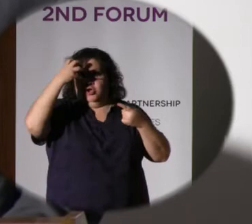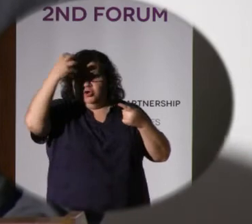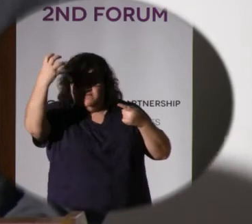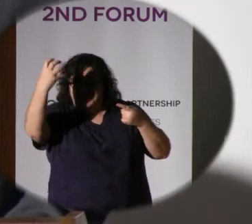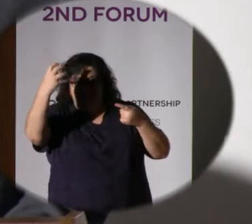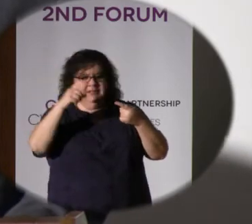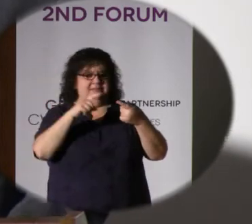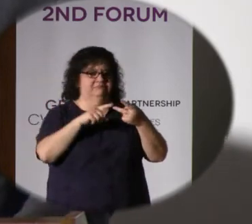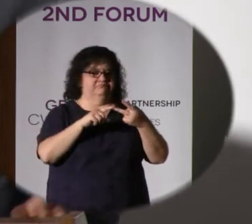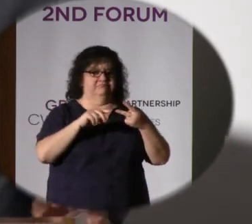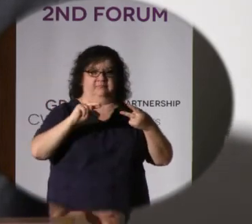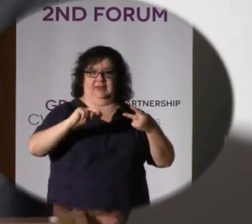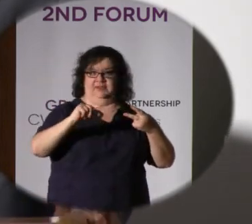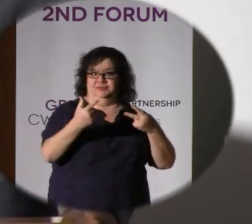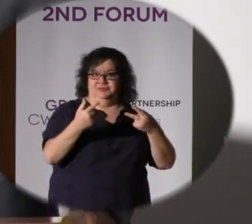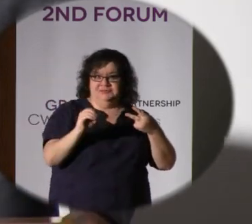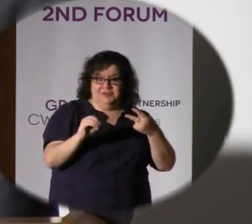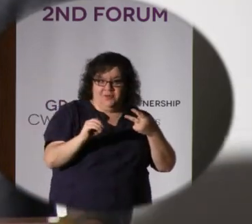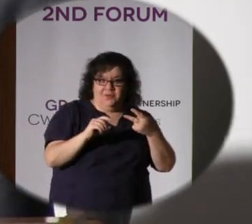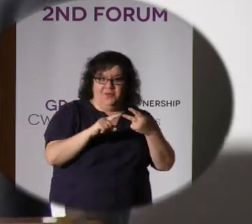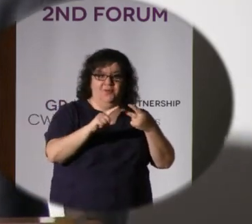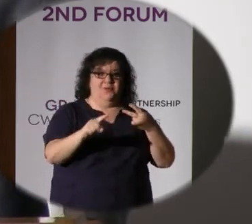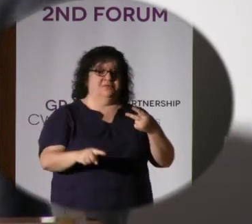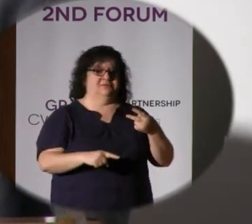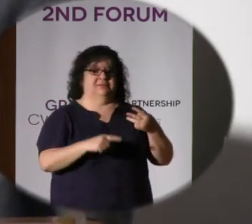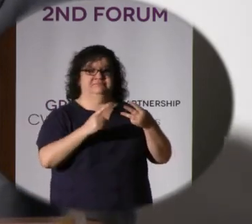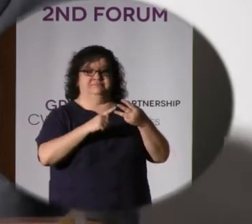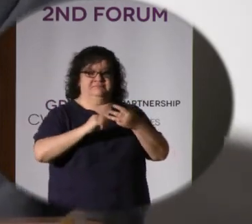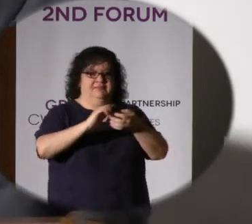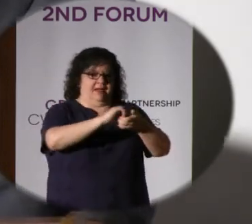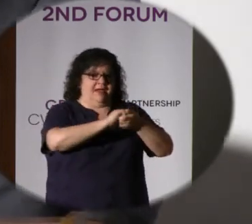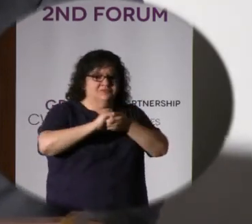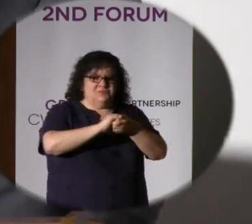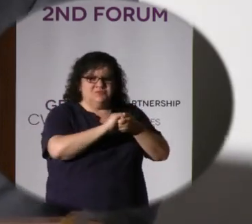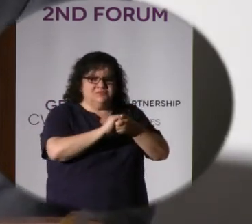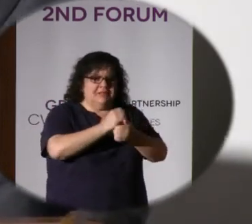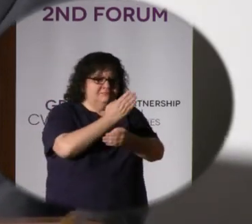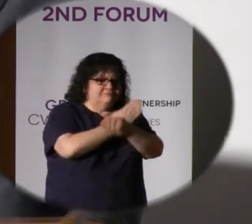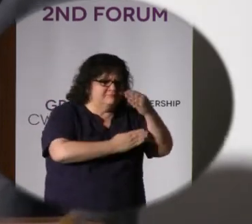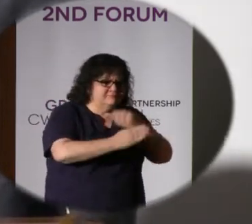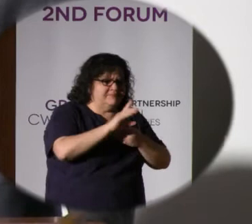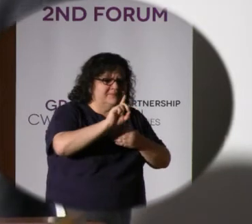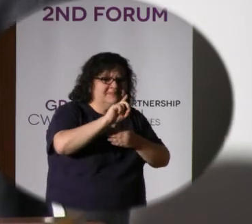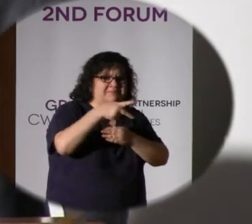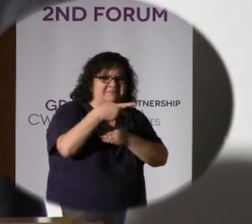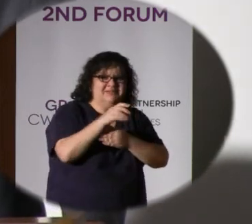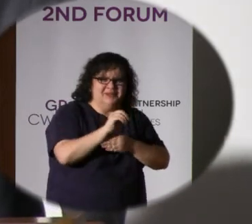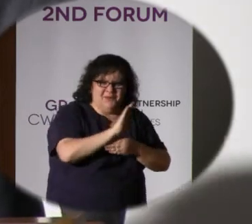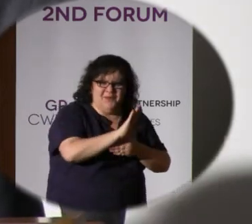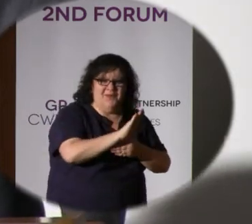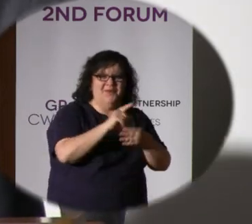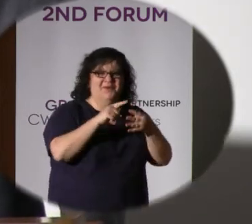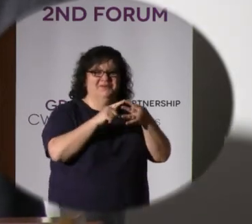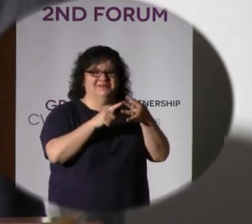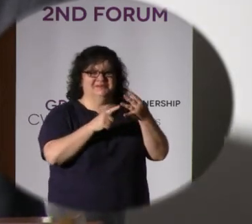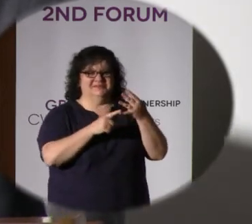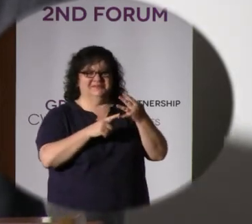organizations, associations of persons with disability, UN